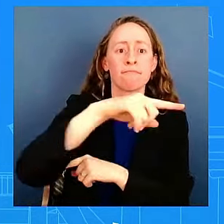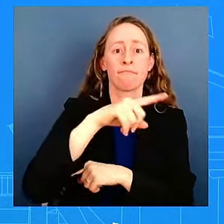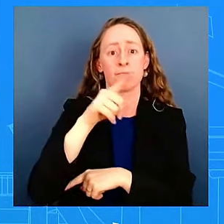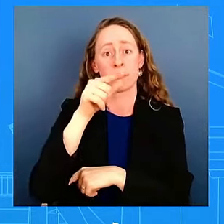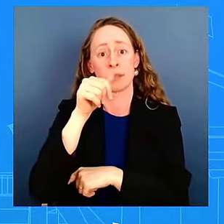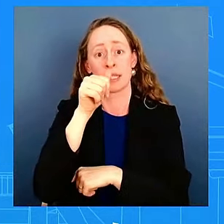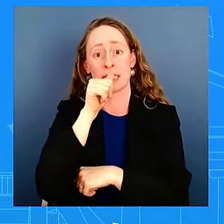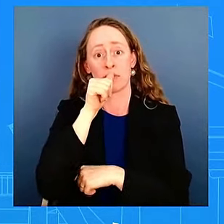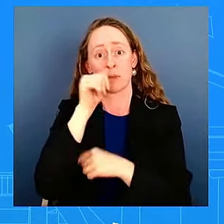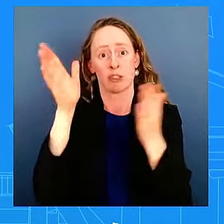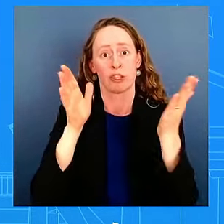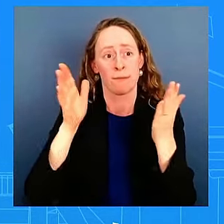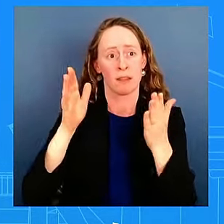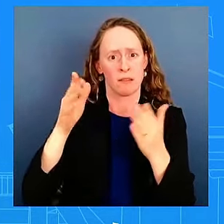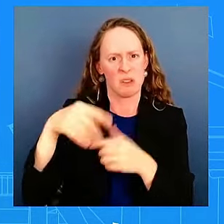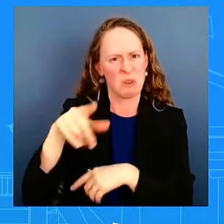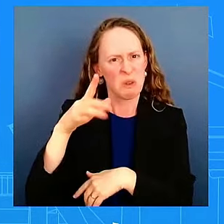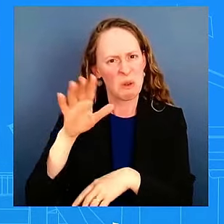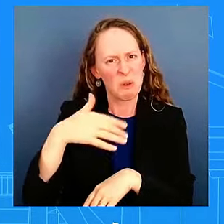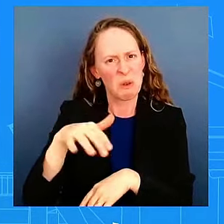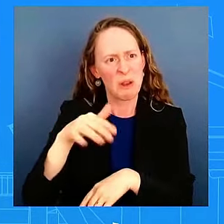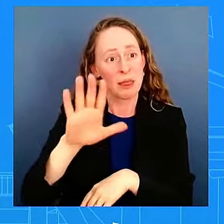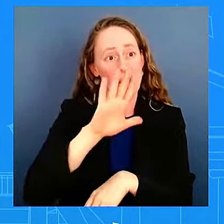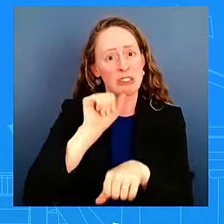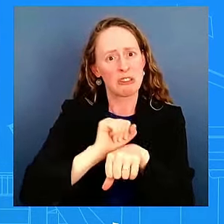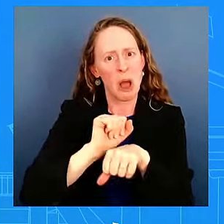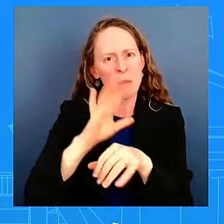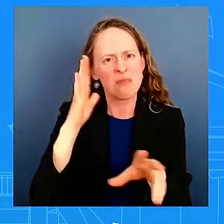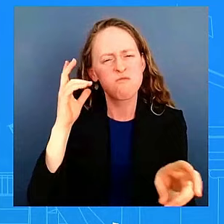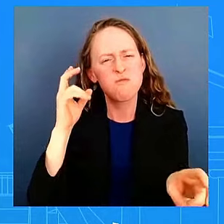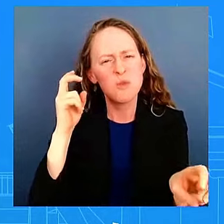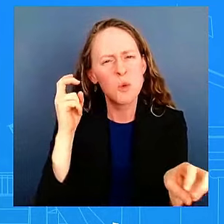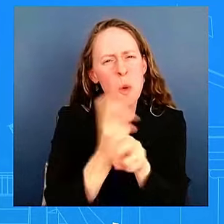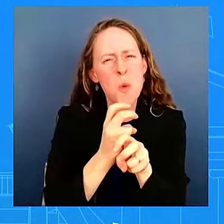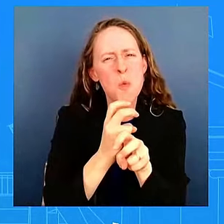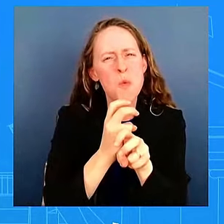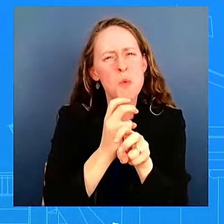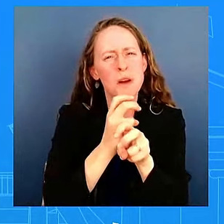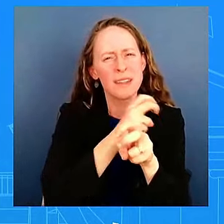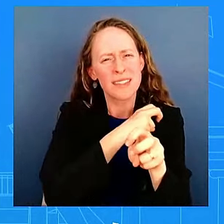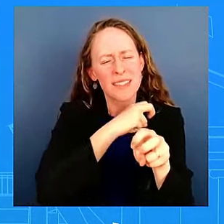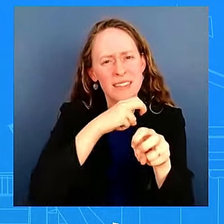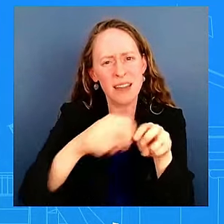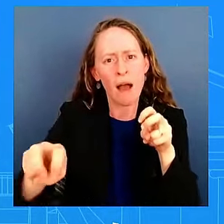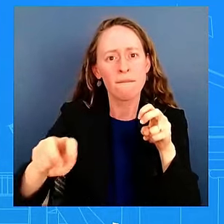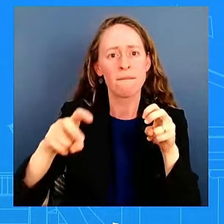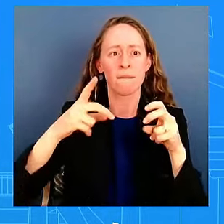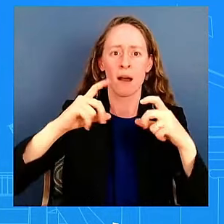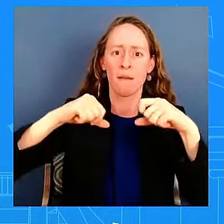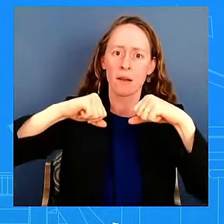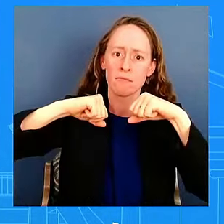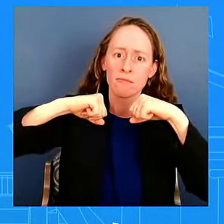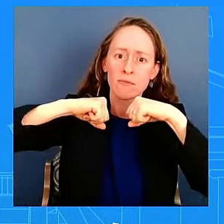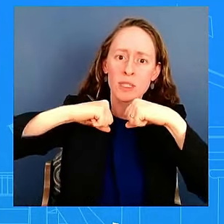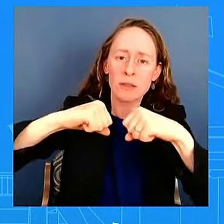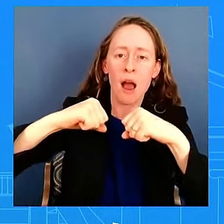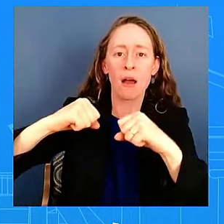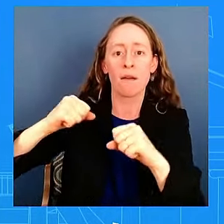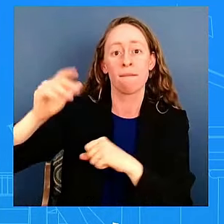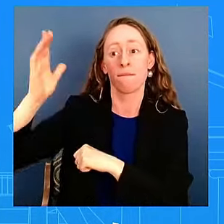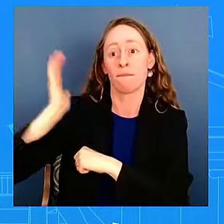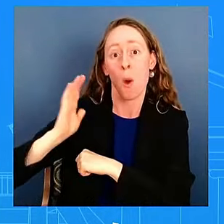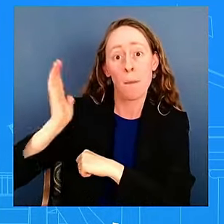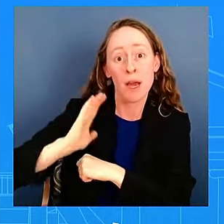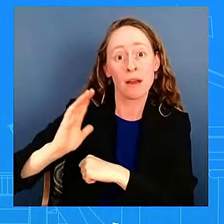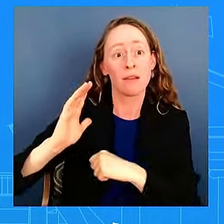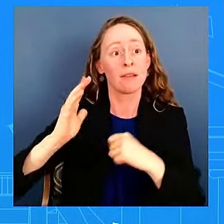Presidents, and other people. Their mission is critical, and we need all hands on deck in this moment. Right now, we are focused on getting all the facts so we